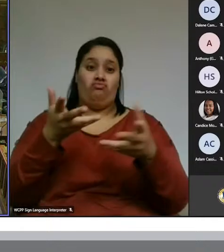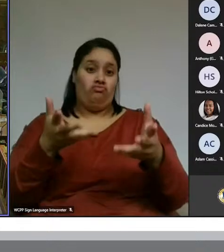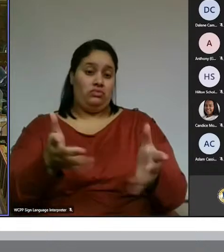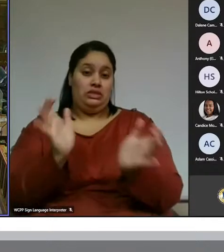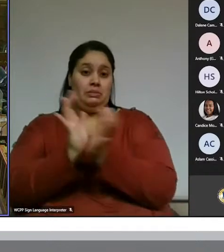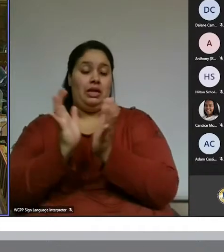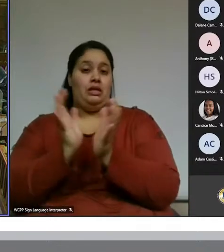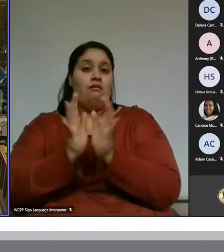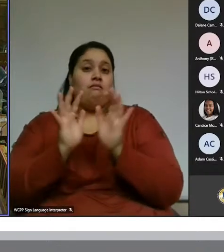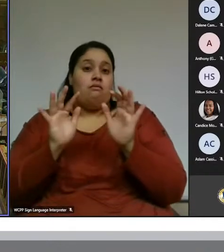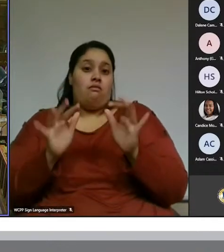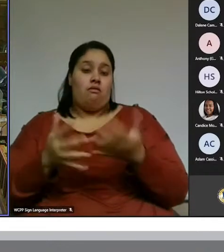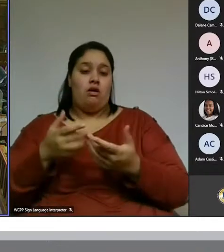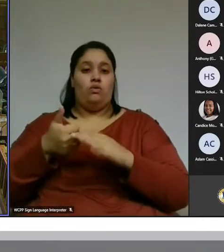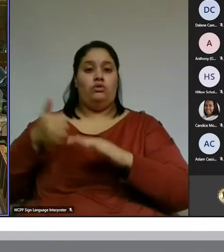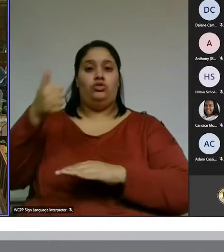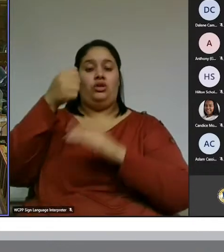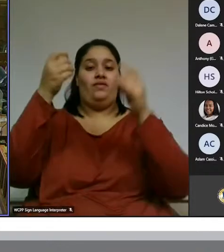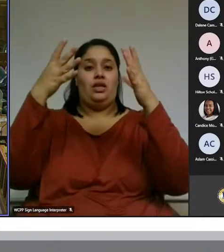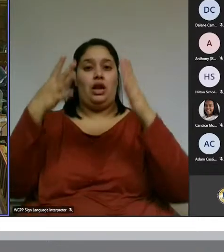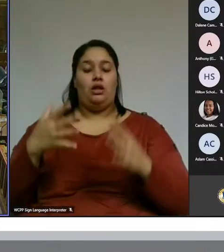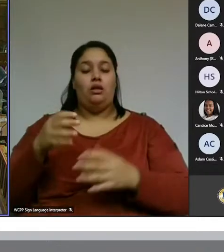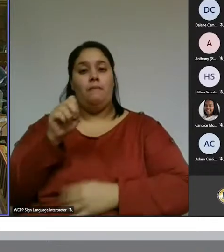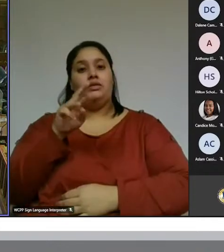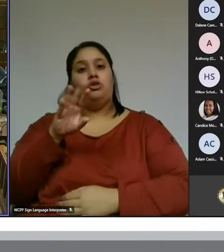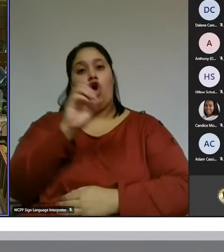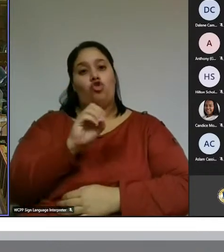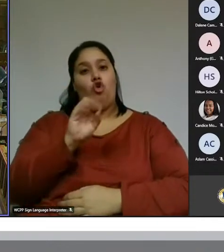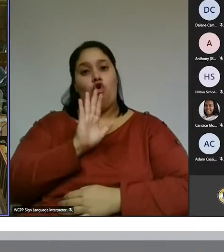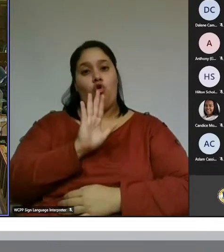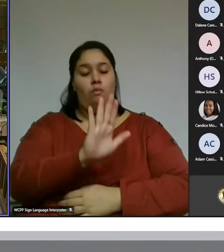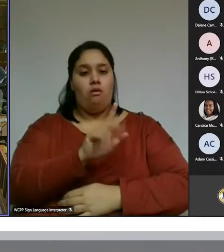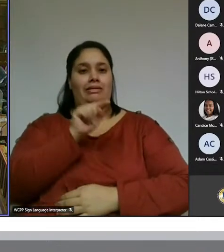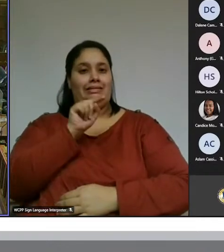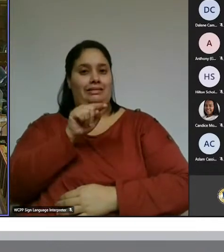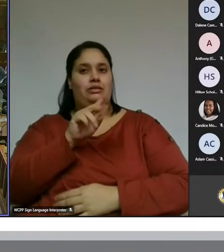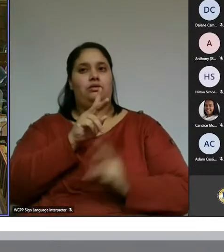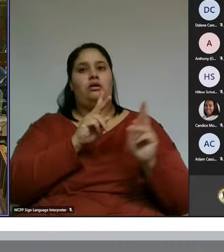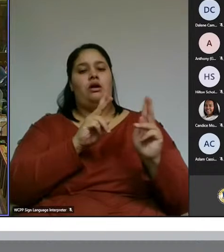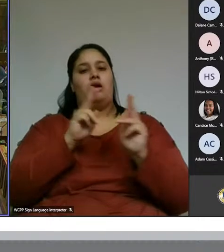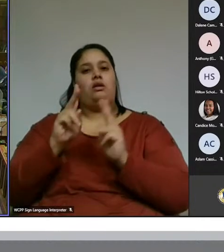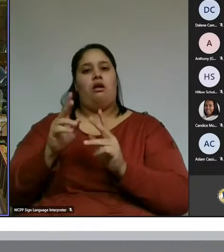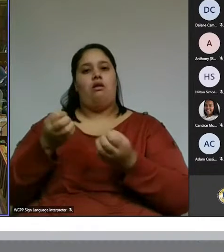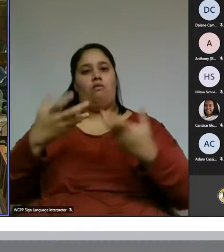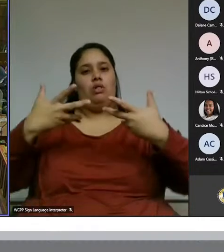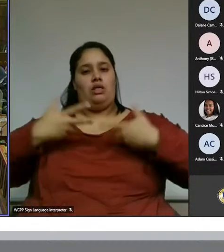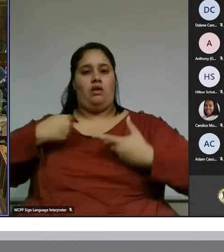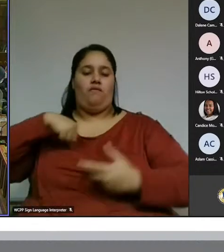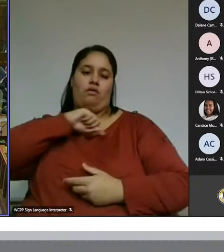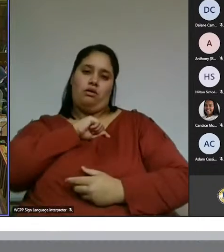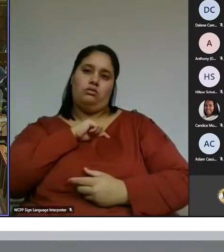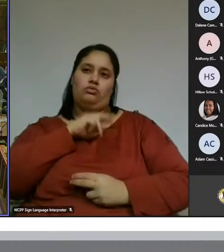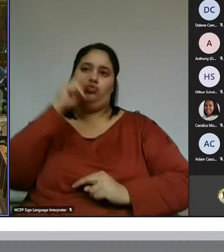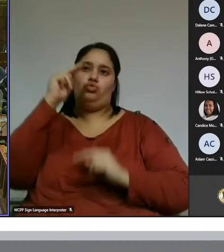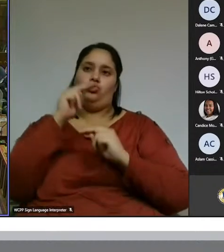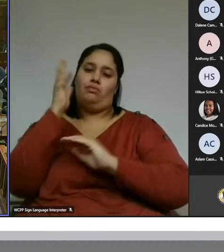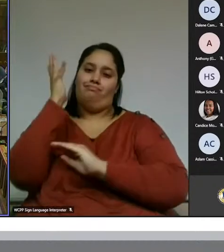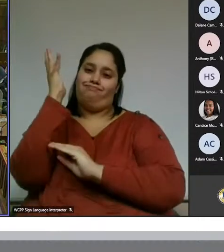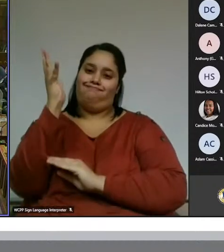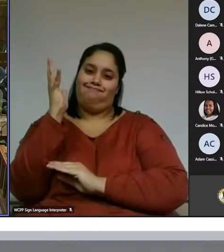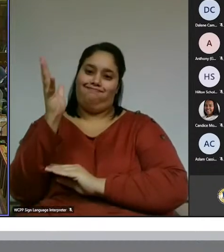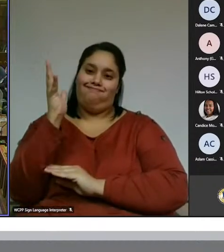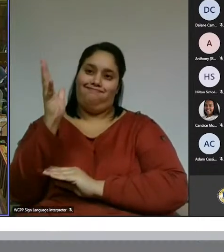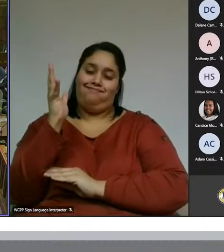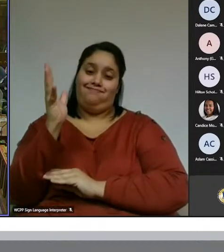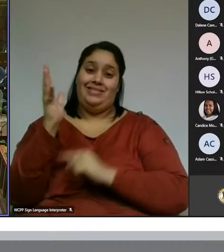that the Chief Director, Mr. October, will again provide a brief presentation that